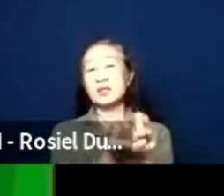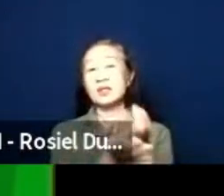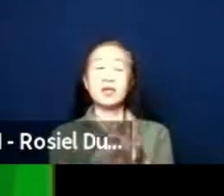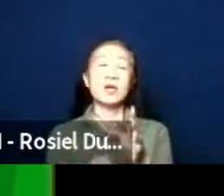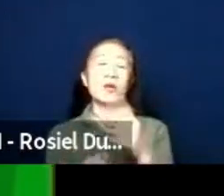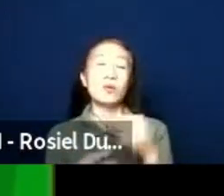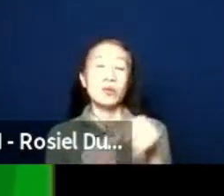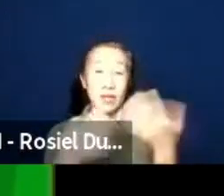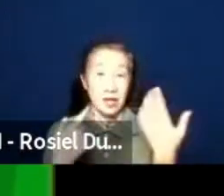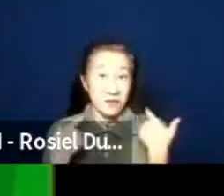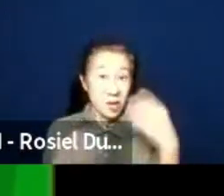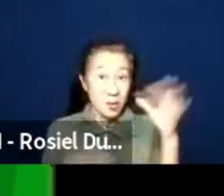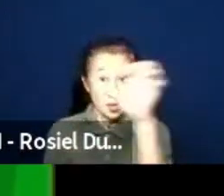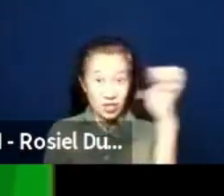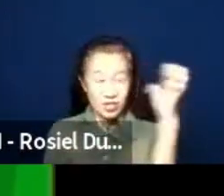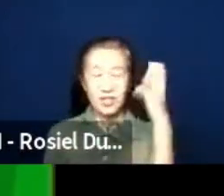an emergency.